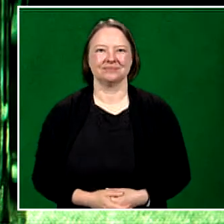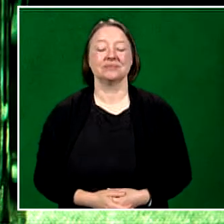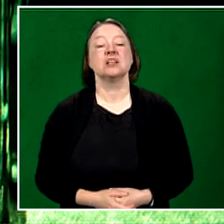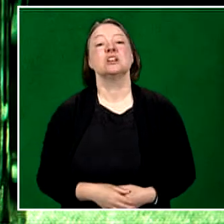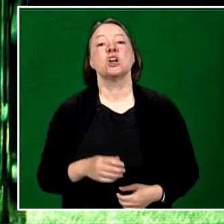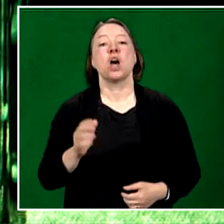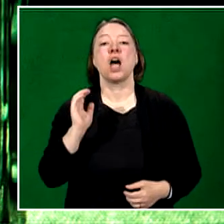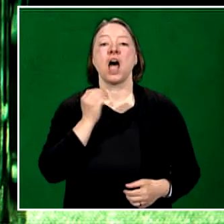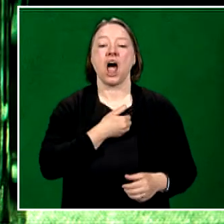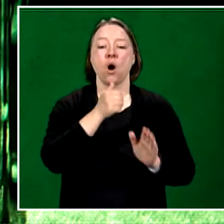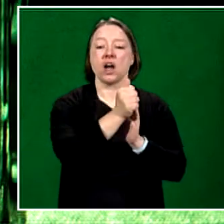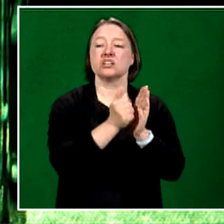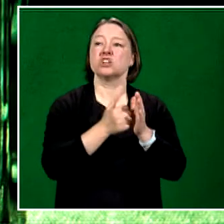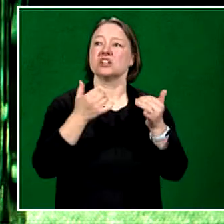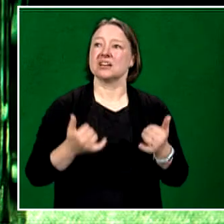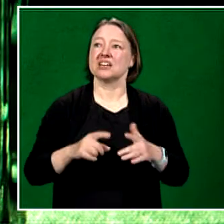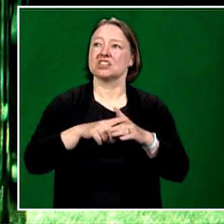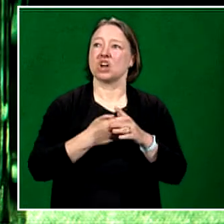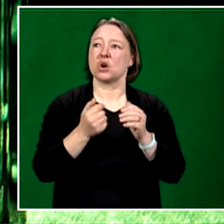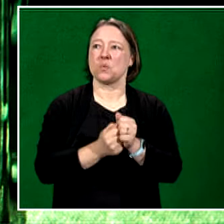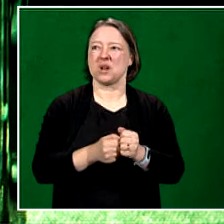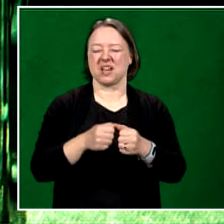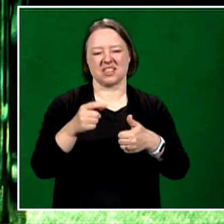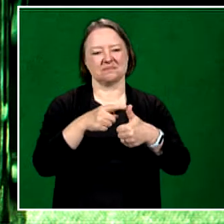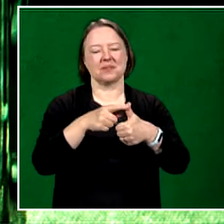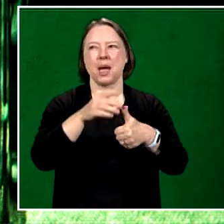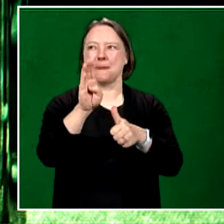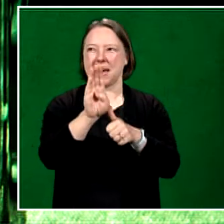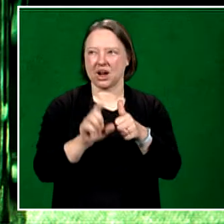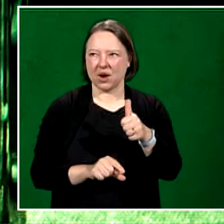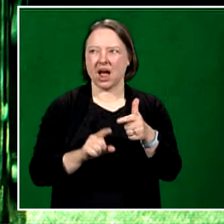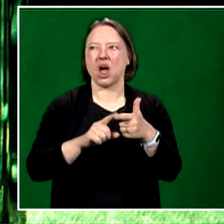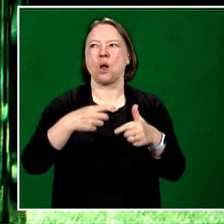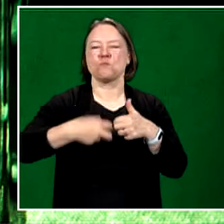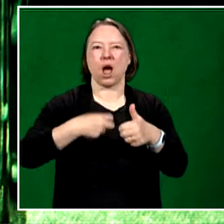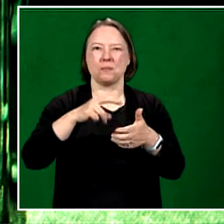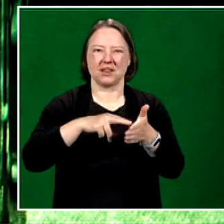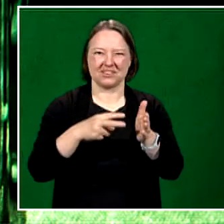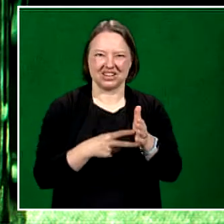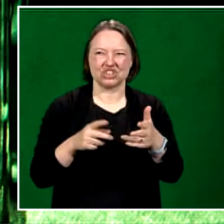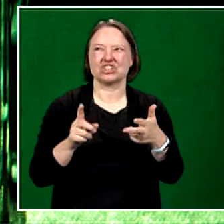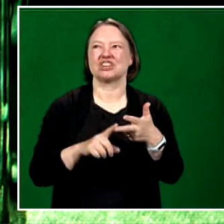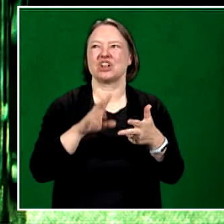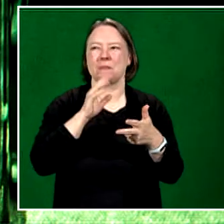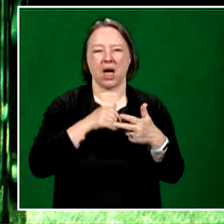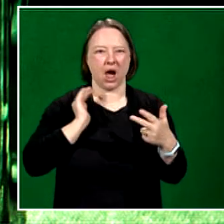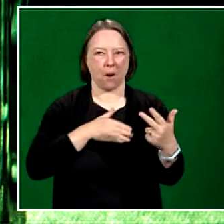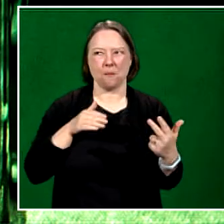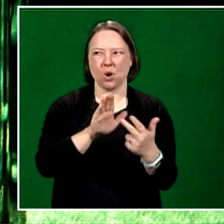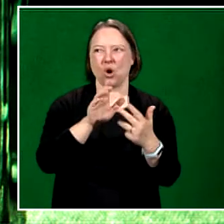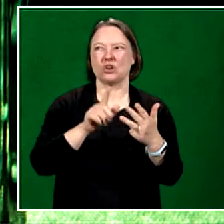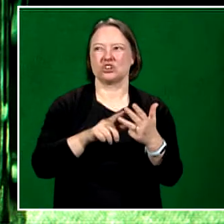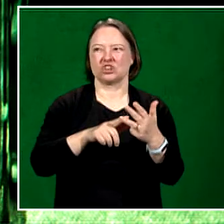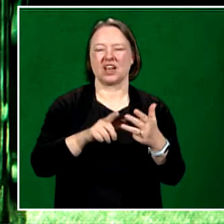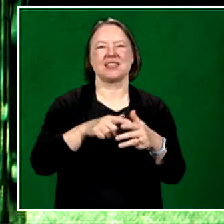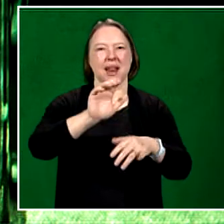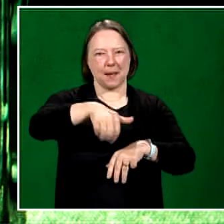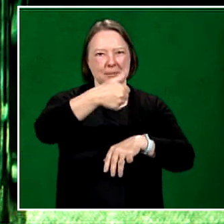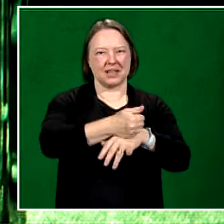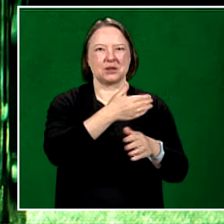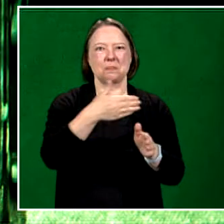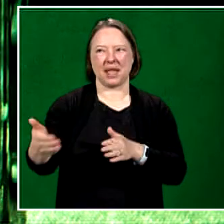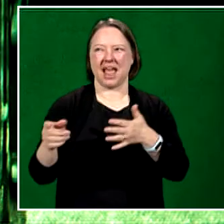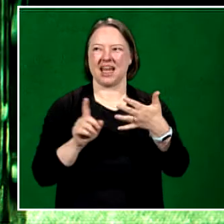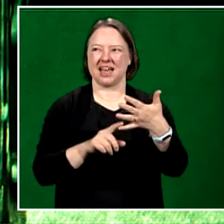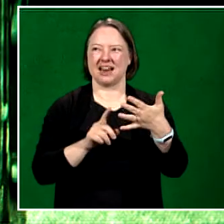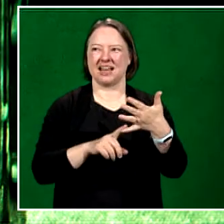So our agenda today starts with a bit of background, problem definition. I will then talk about our approach. I will continue with our implementation plan